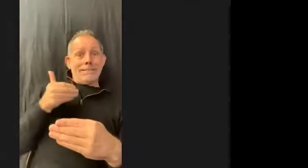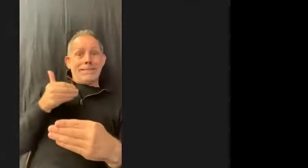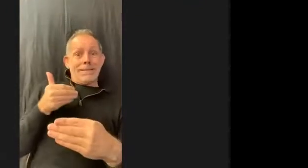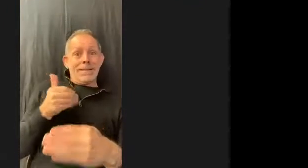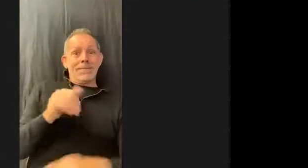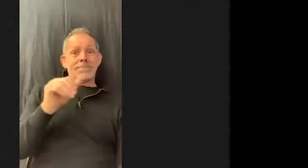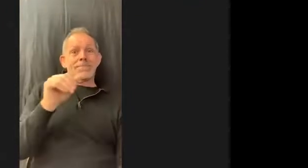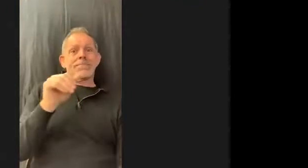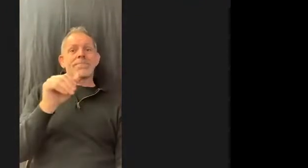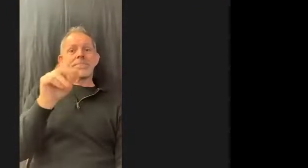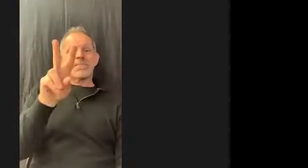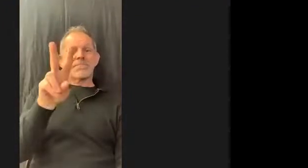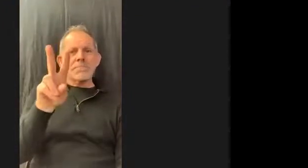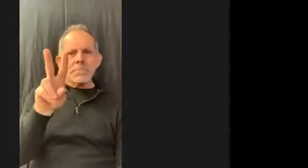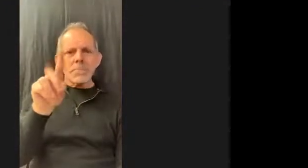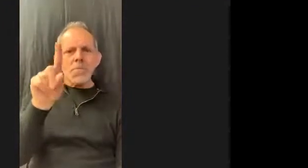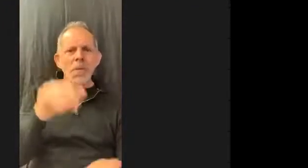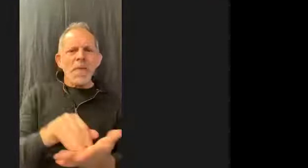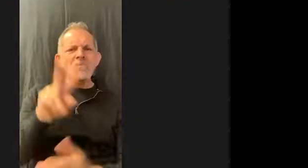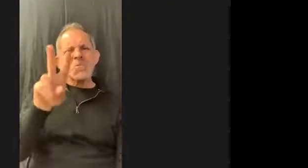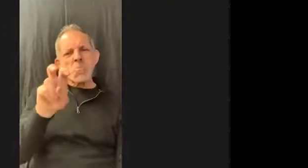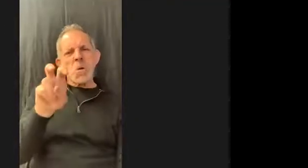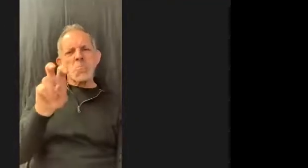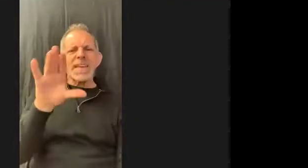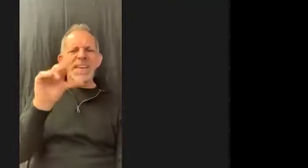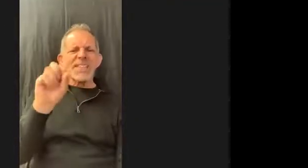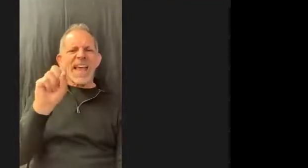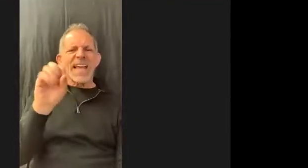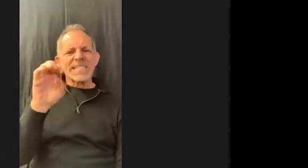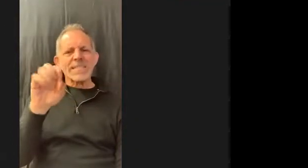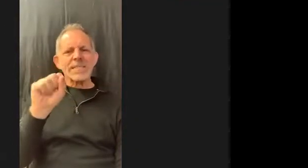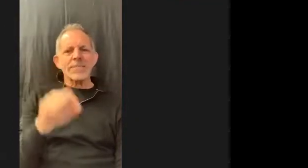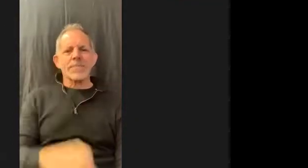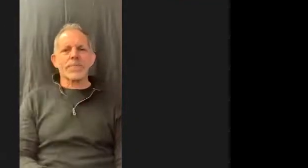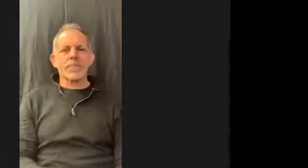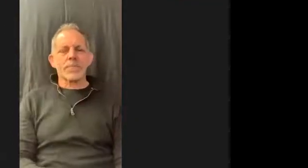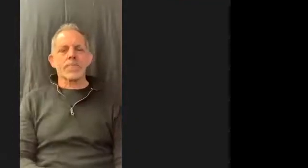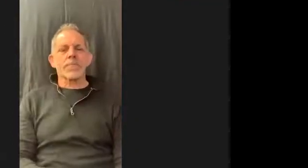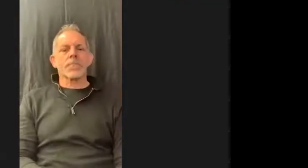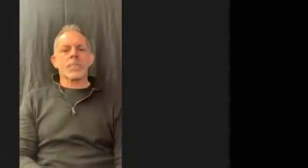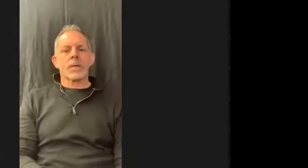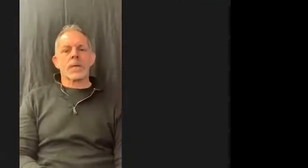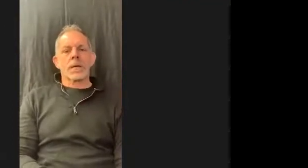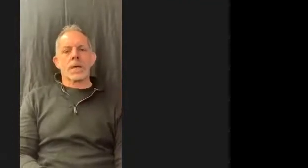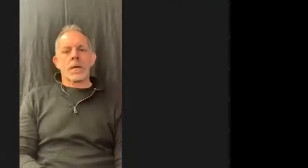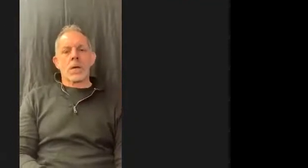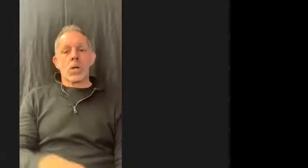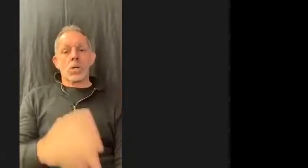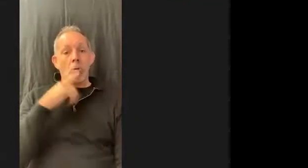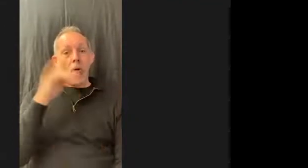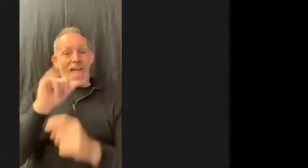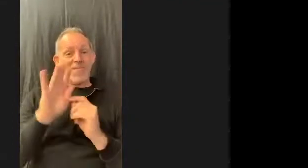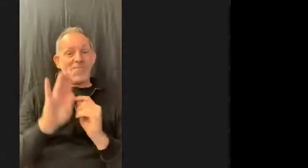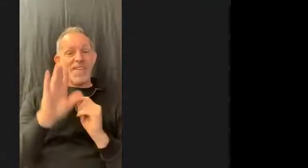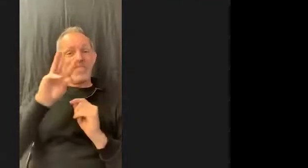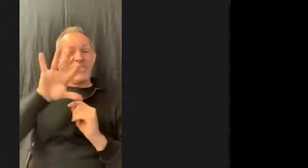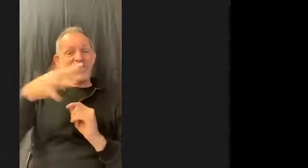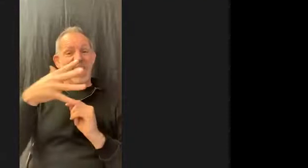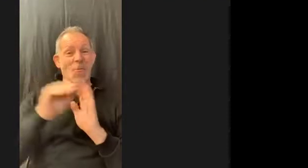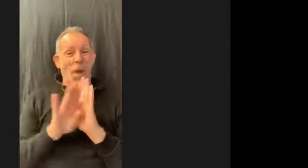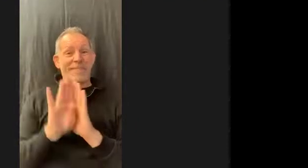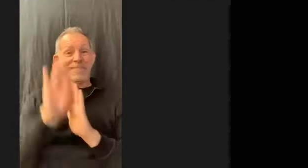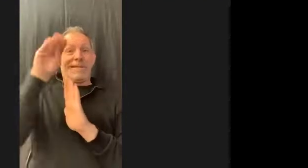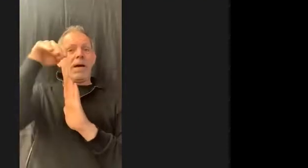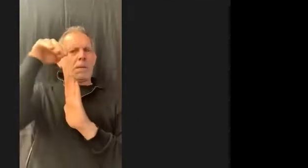5. The 14-day case rate ending October 9 had also come down to 357